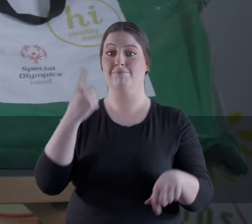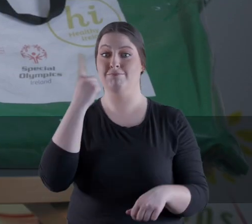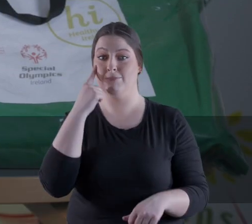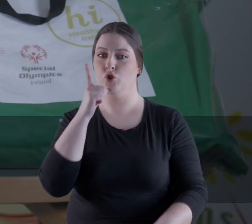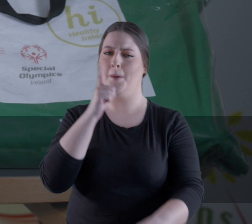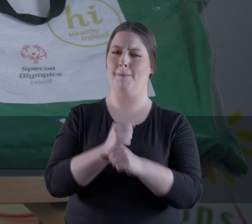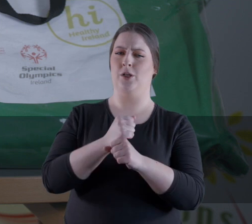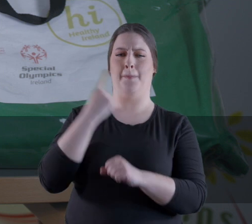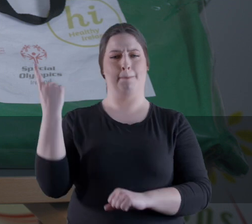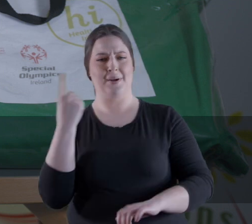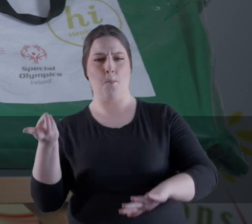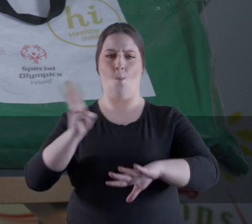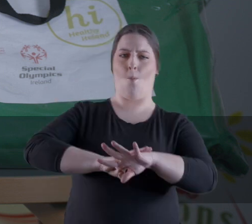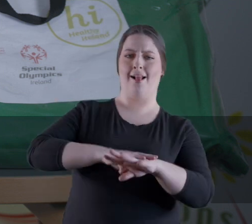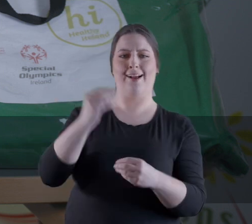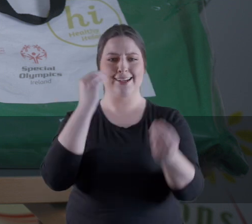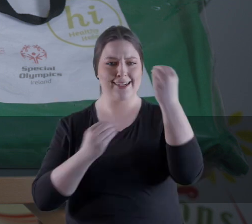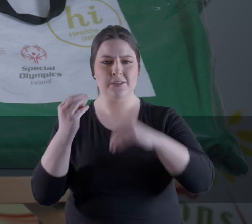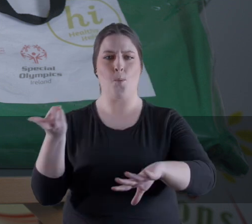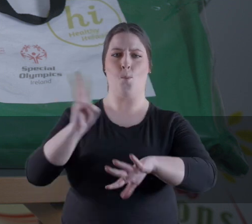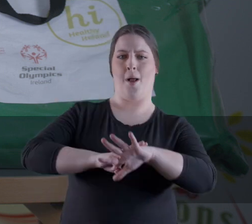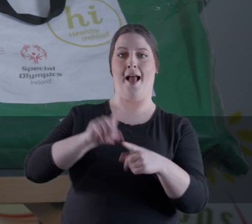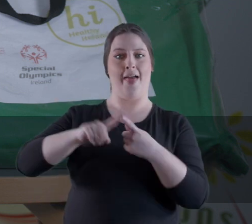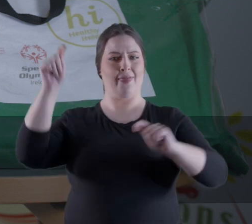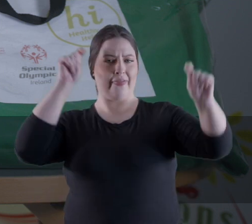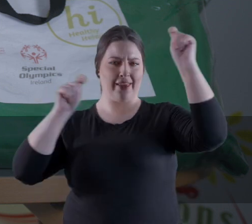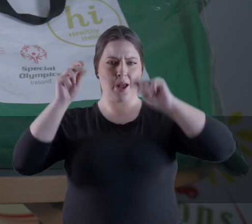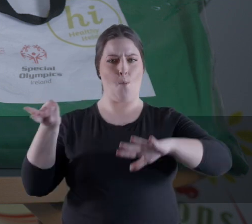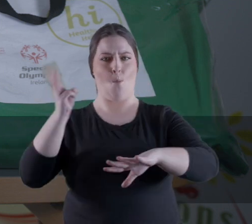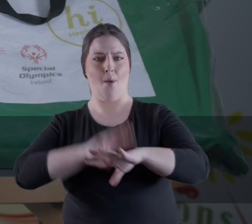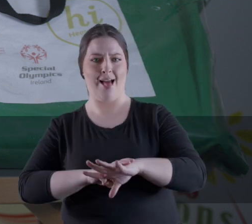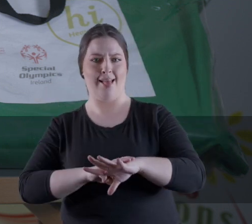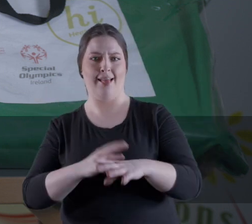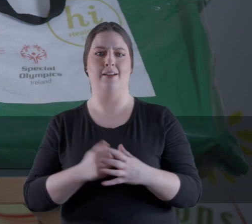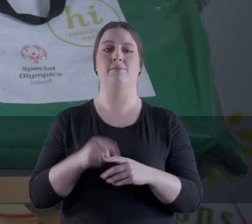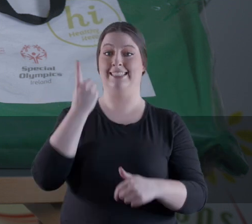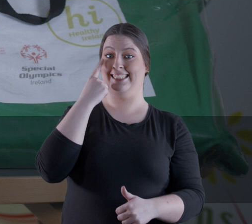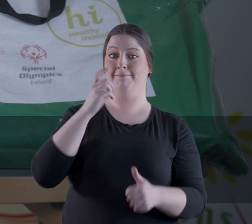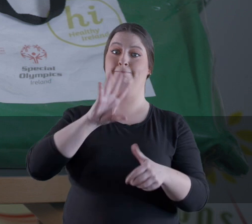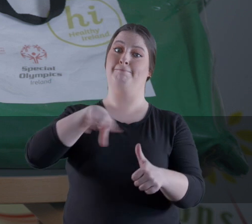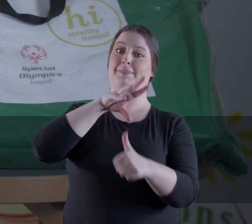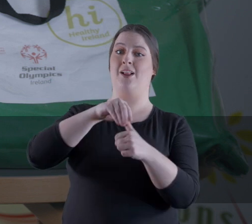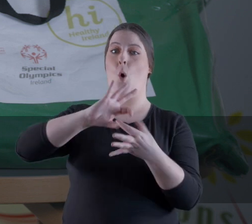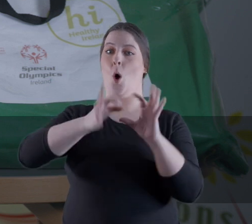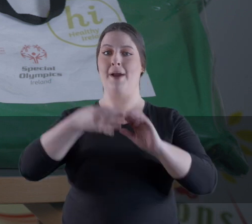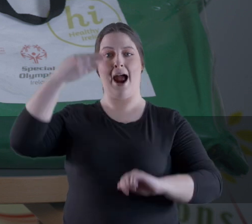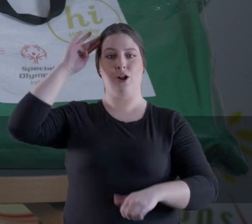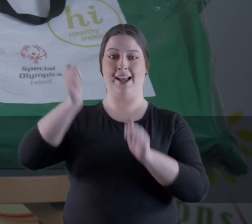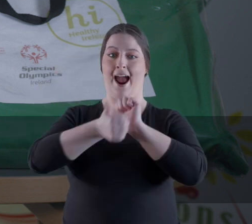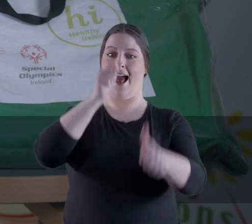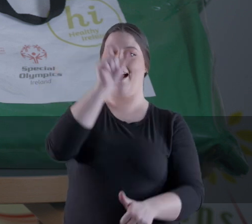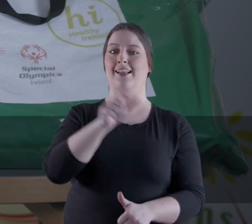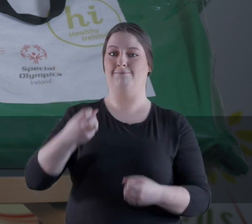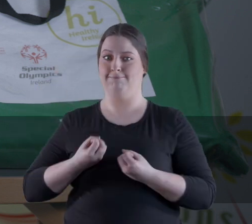The video you're about to watch is all about being well, eating well and thinking well. You will see Special Olympic